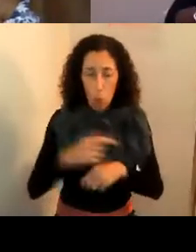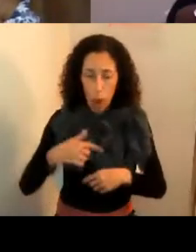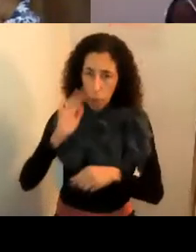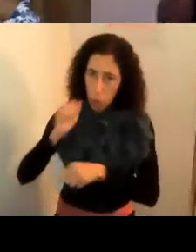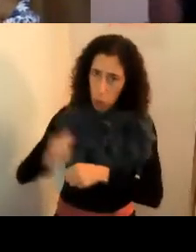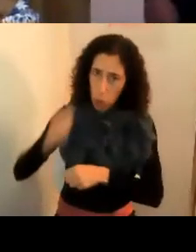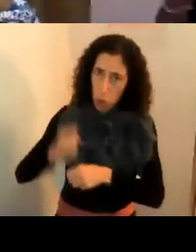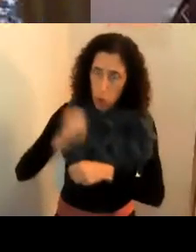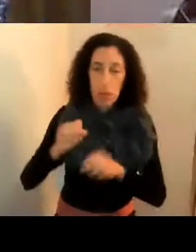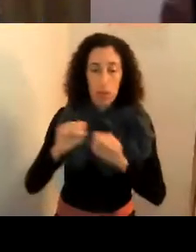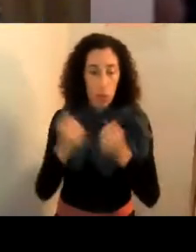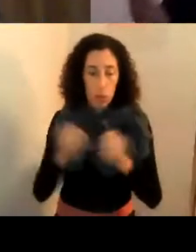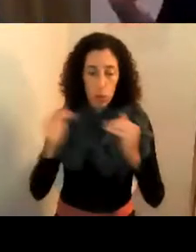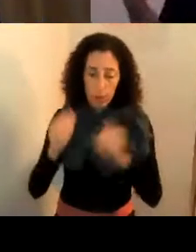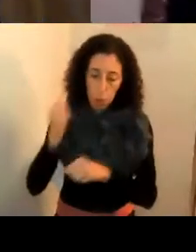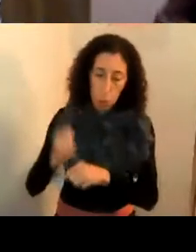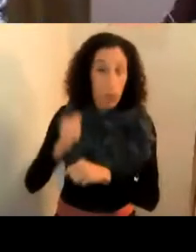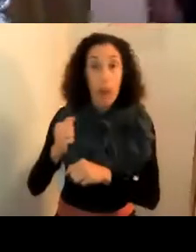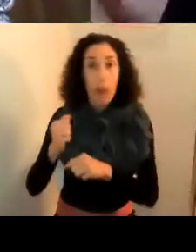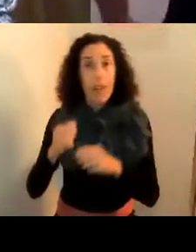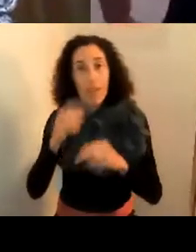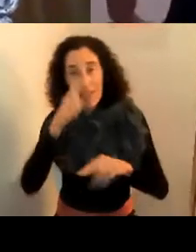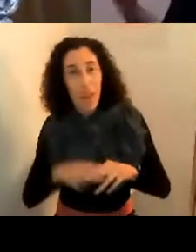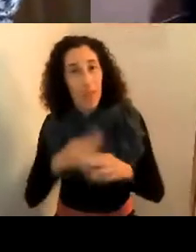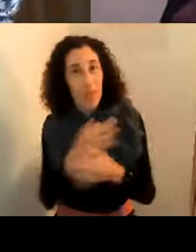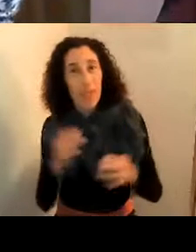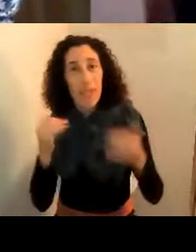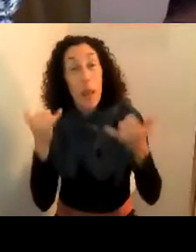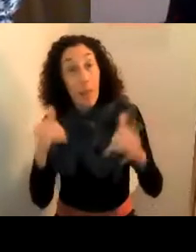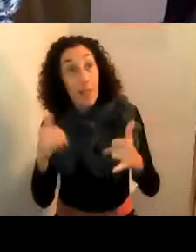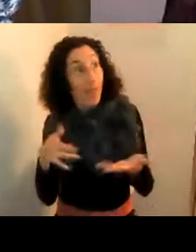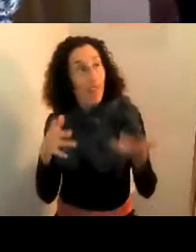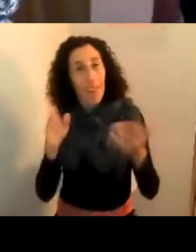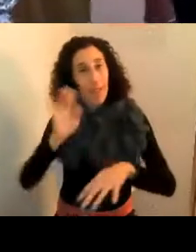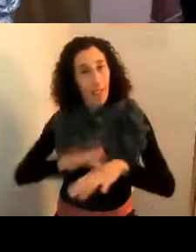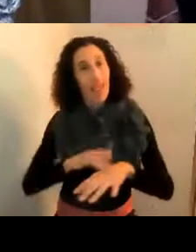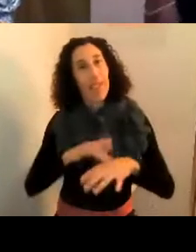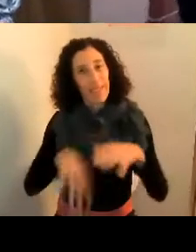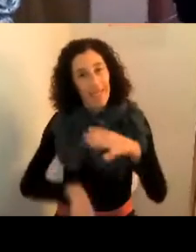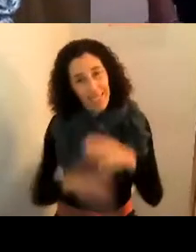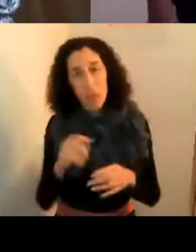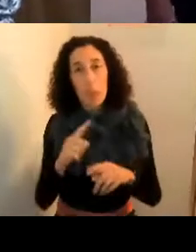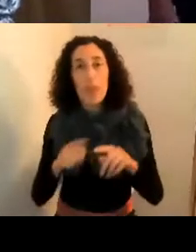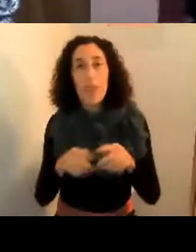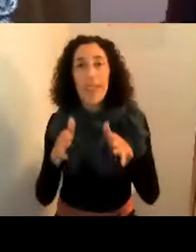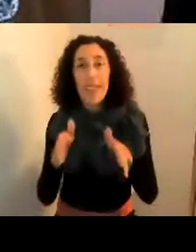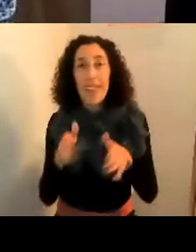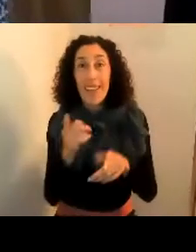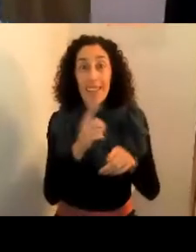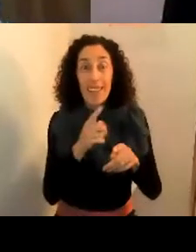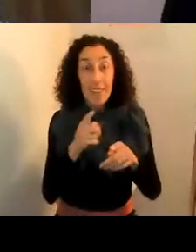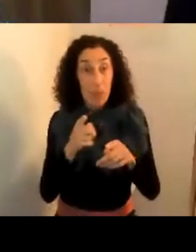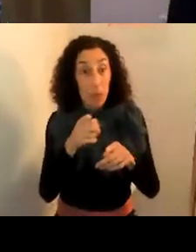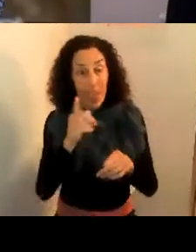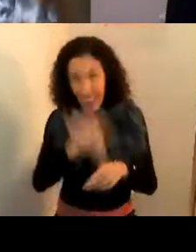is fun, and this is free, and this is playful, and this is tapping into all these different things within my therapy. Yeah,